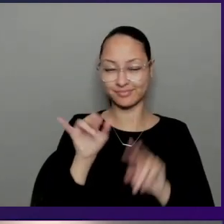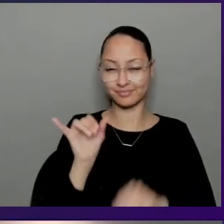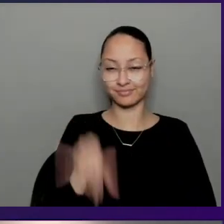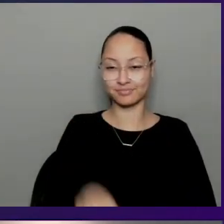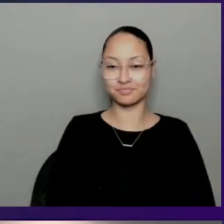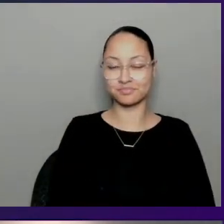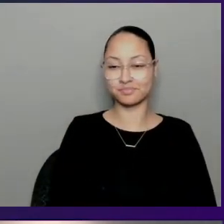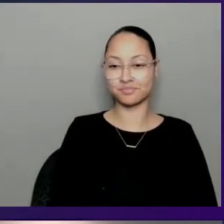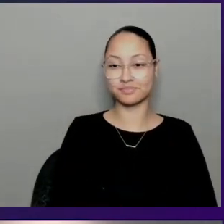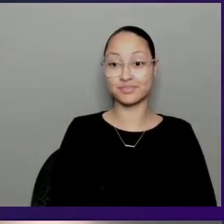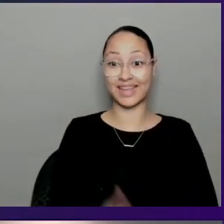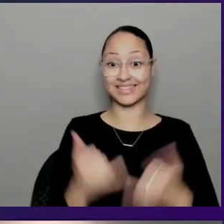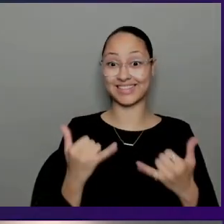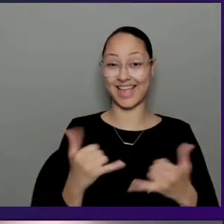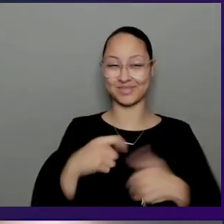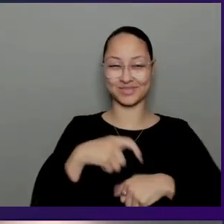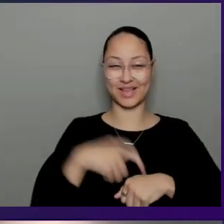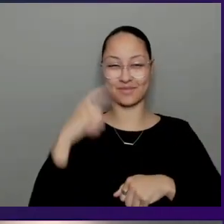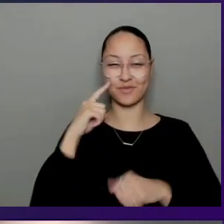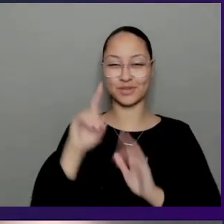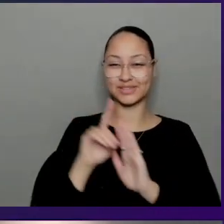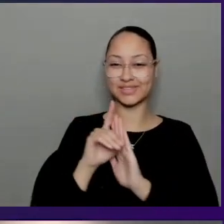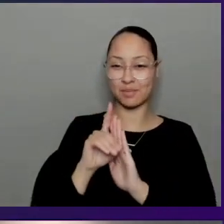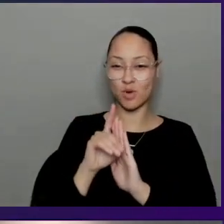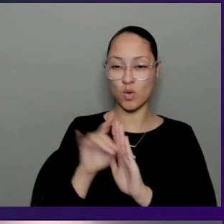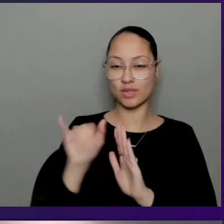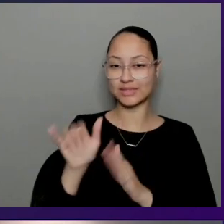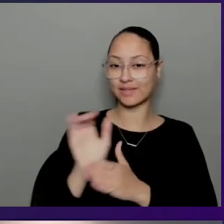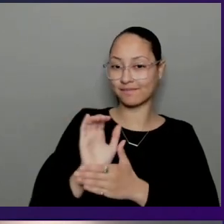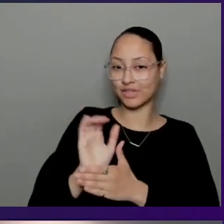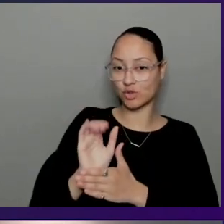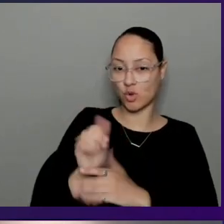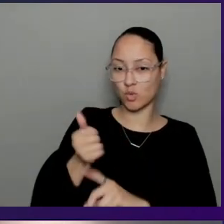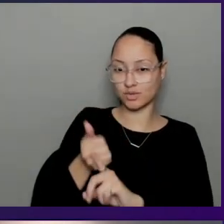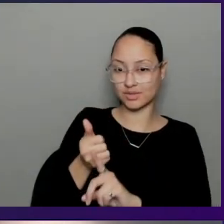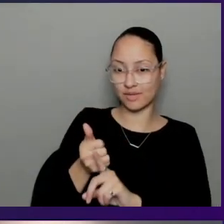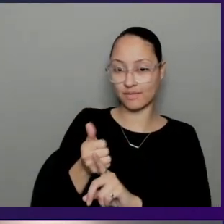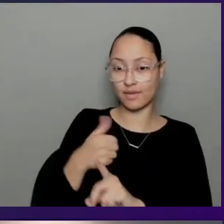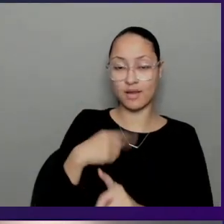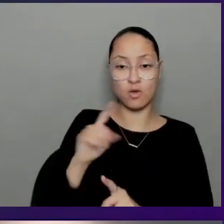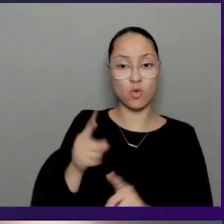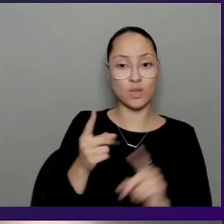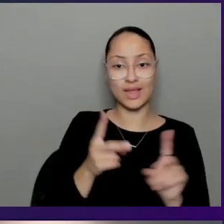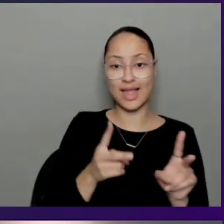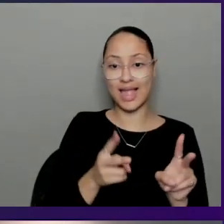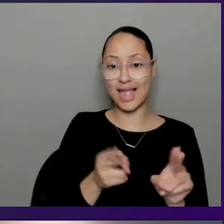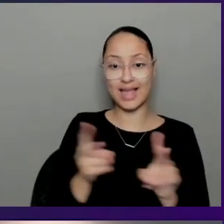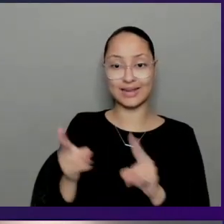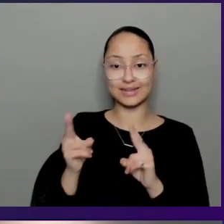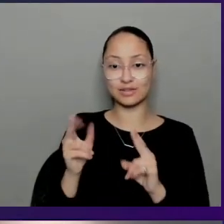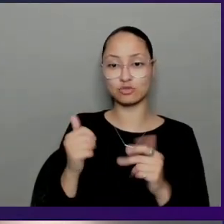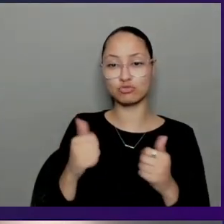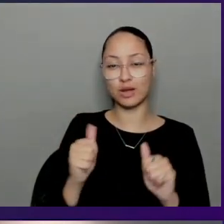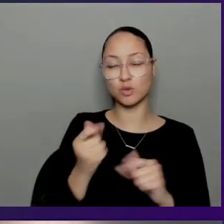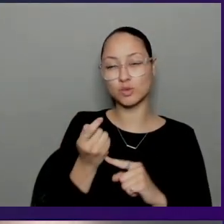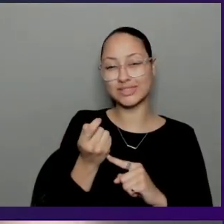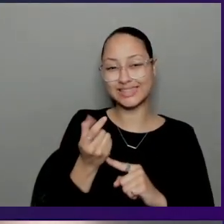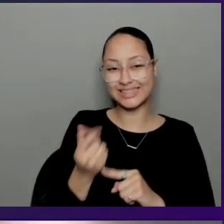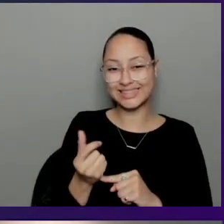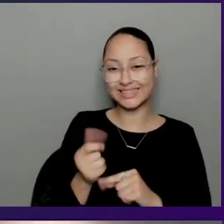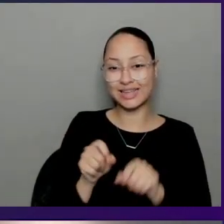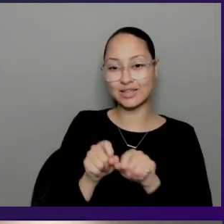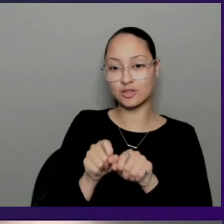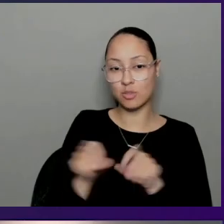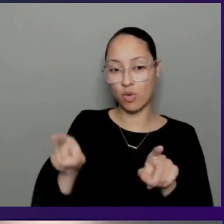Now it's demo time. The demo is a video. I've only edited the video to delete deployment time and the time to write